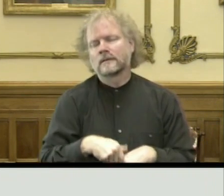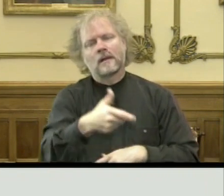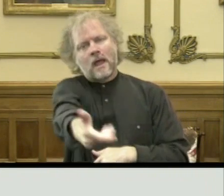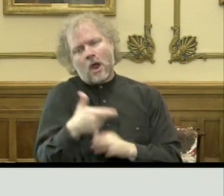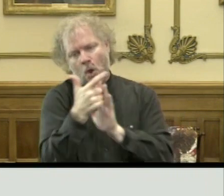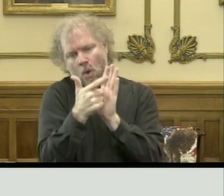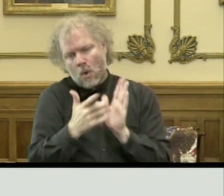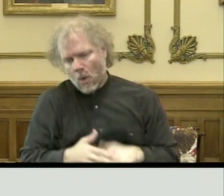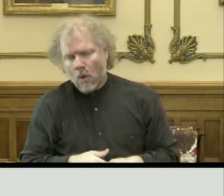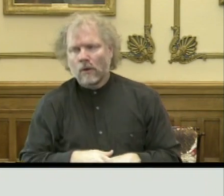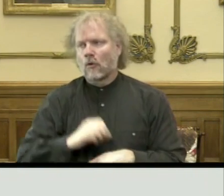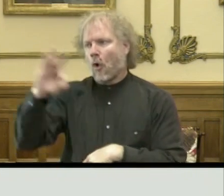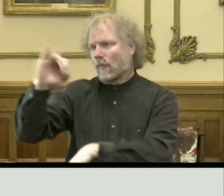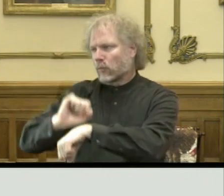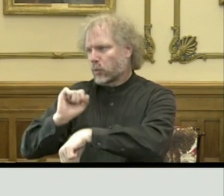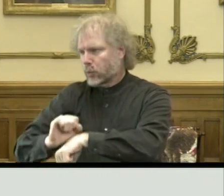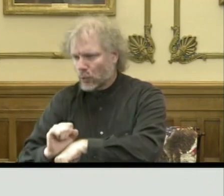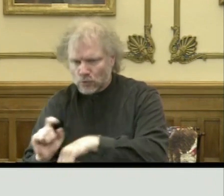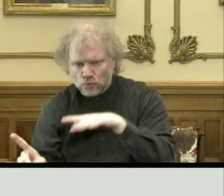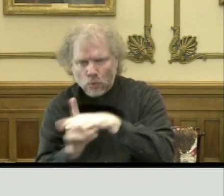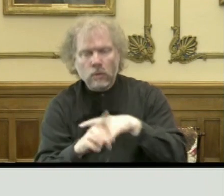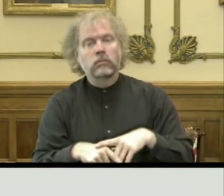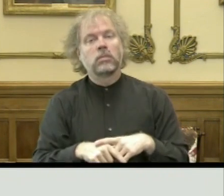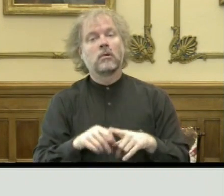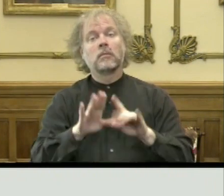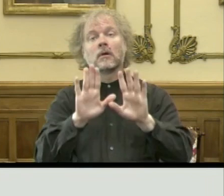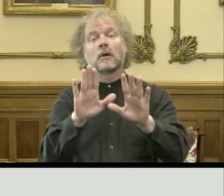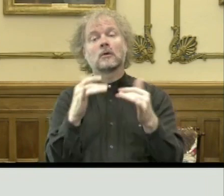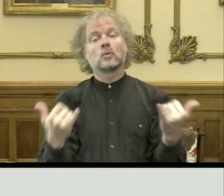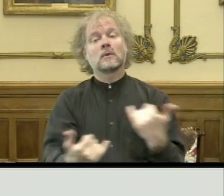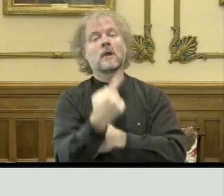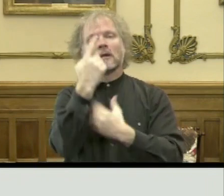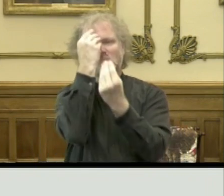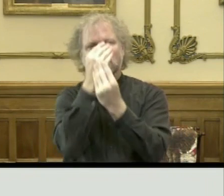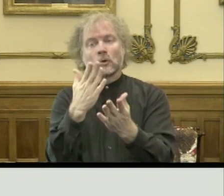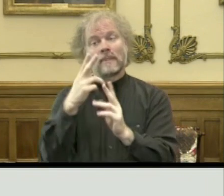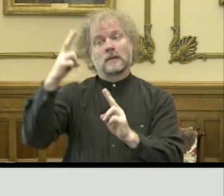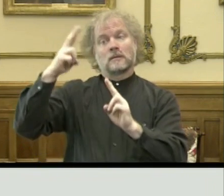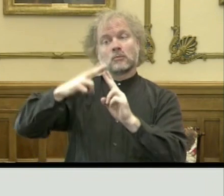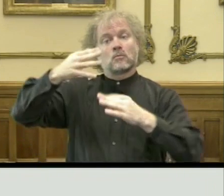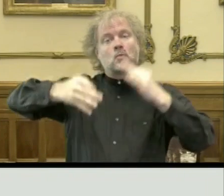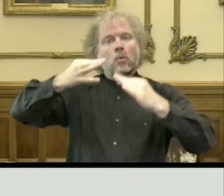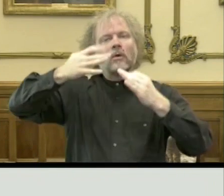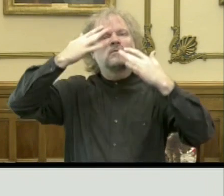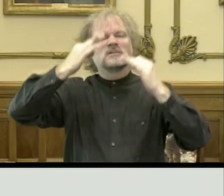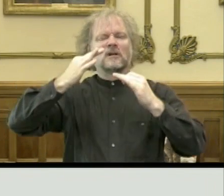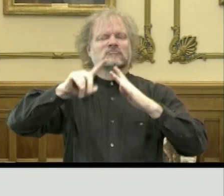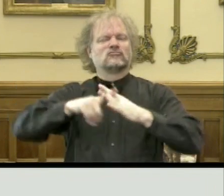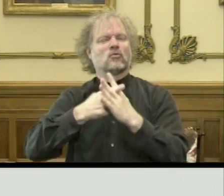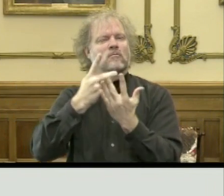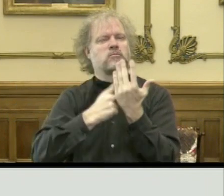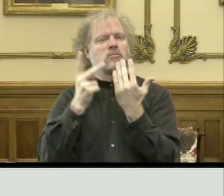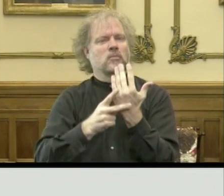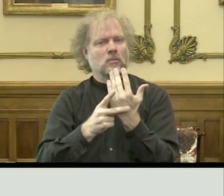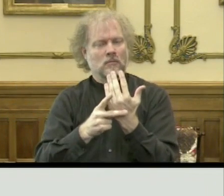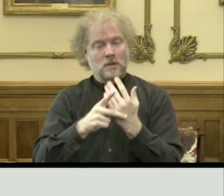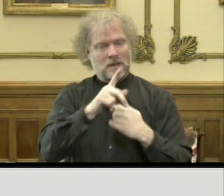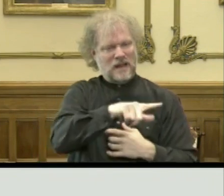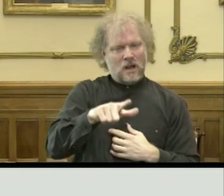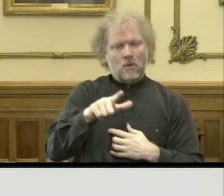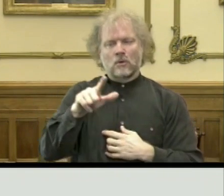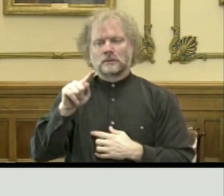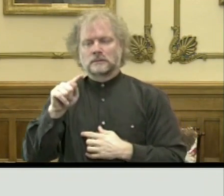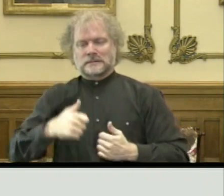lawyer, take time off work. But today, I'm announcing the Indiana Supreme Court launched a program to afford landlords and tenants